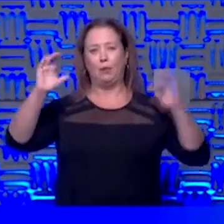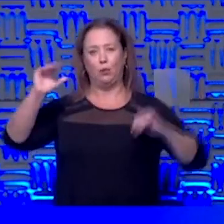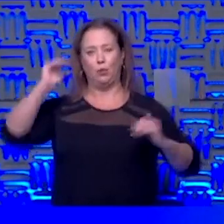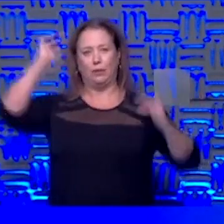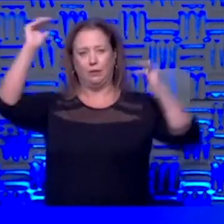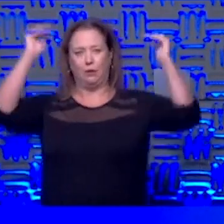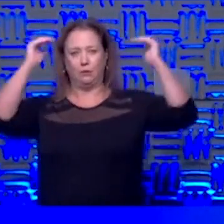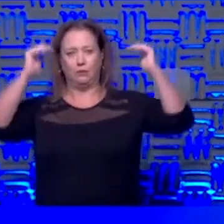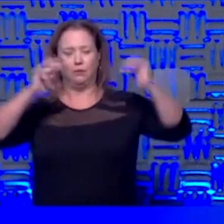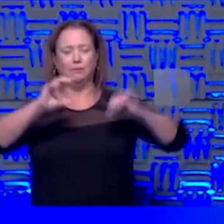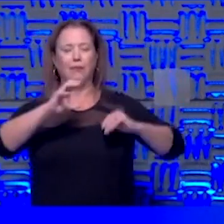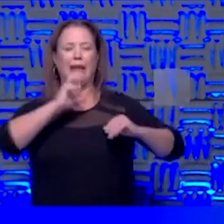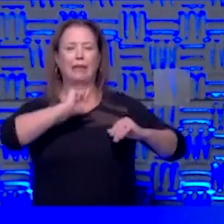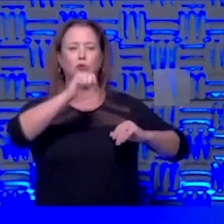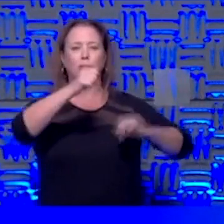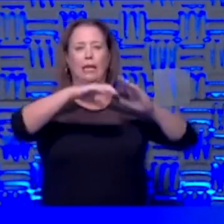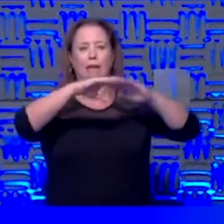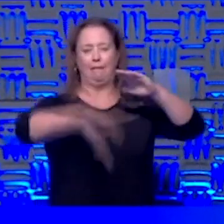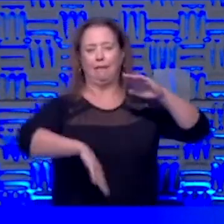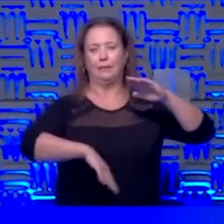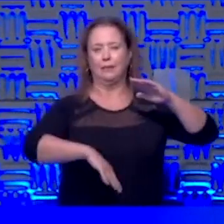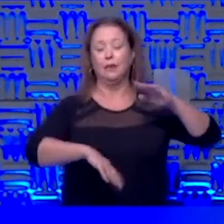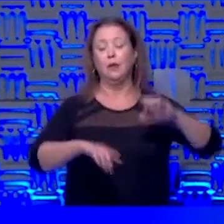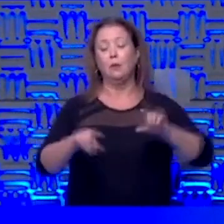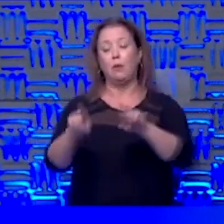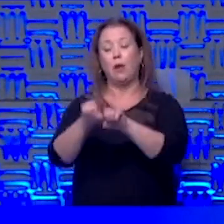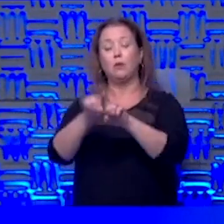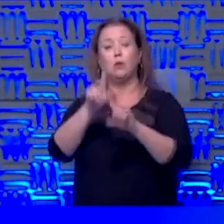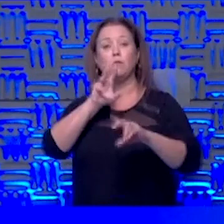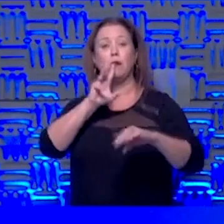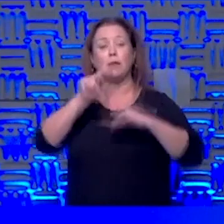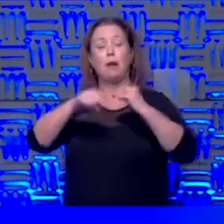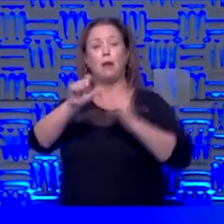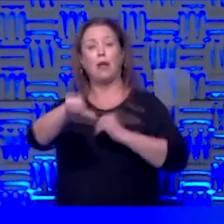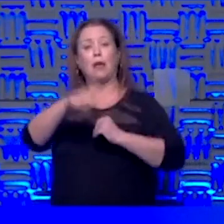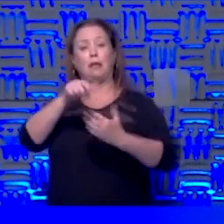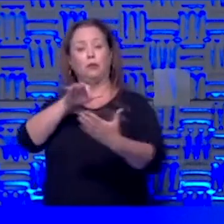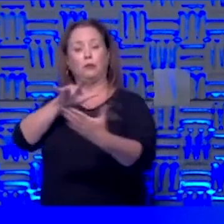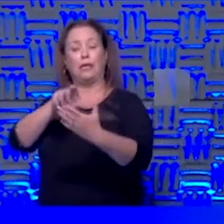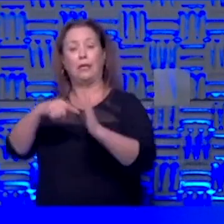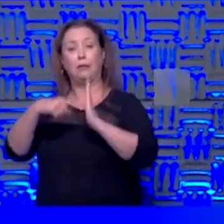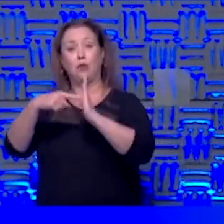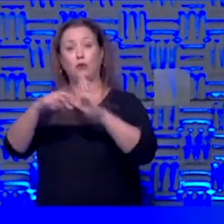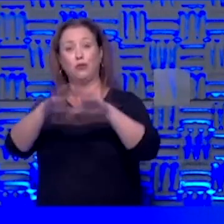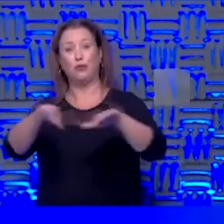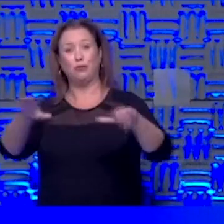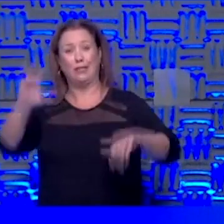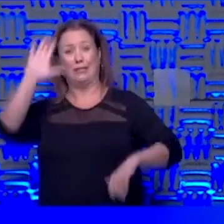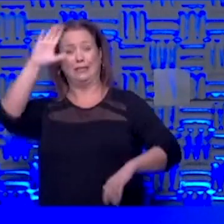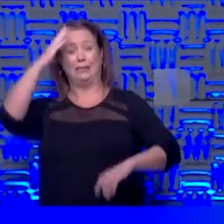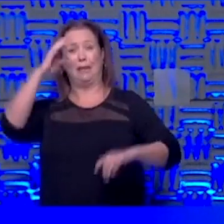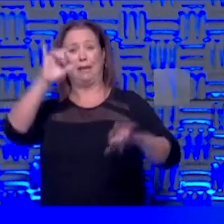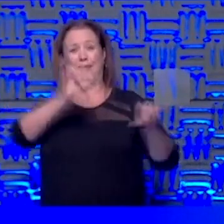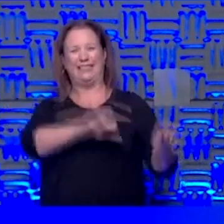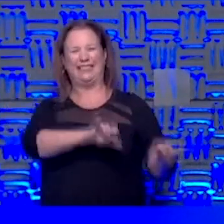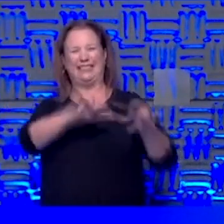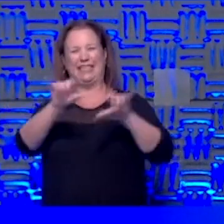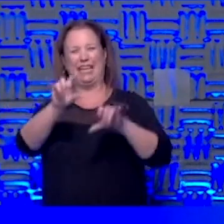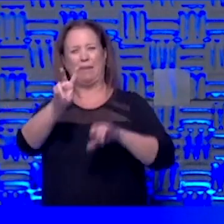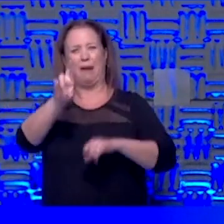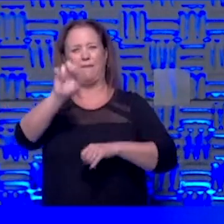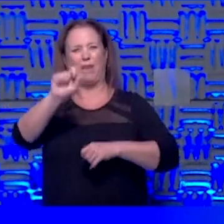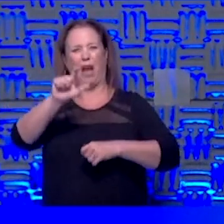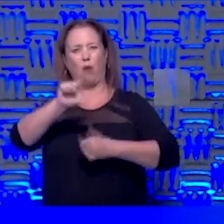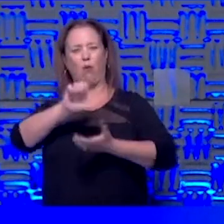looking at 10 years and younger. But what we also talked about was there was another study that did show that children seem to have the same amount of viral load or